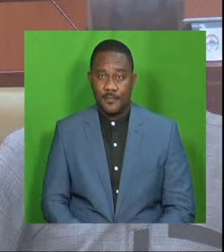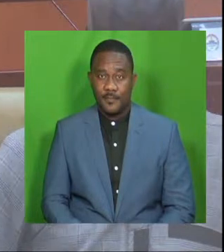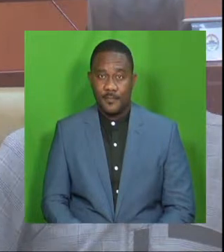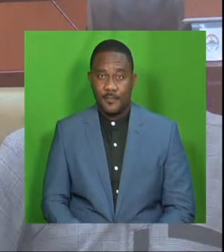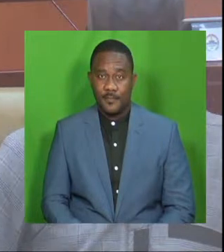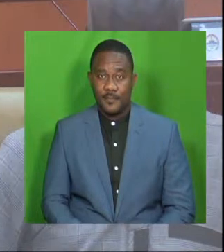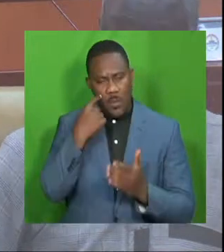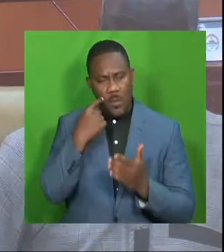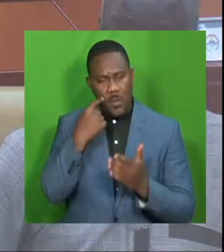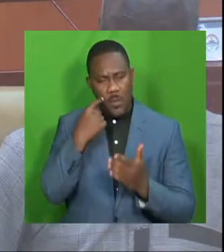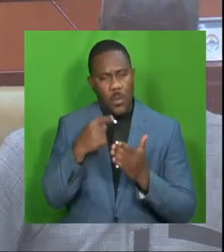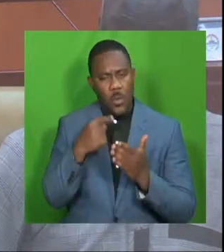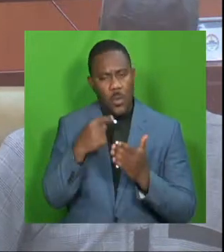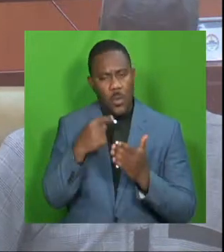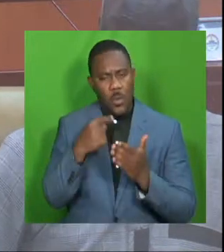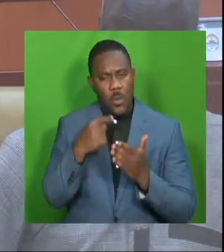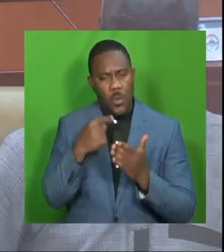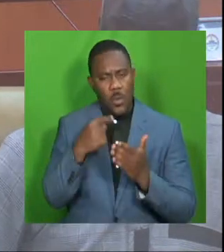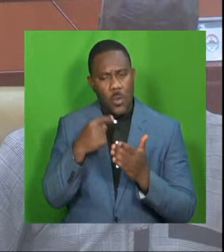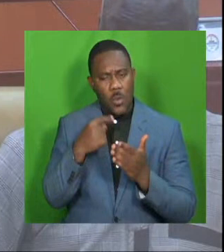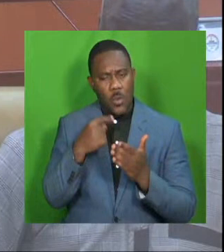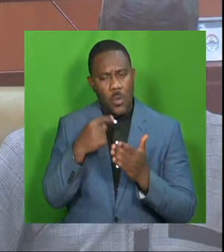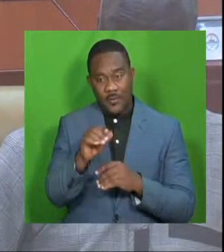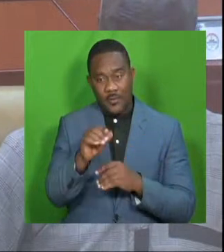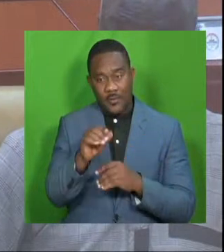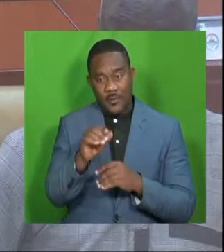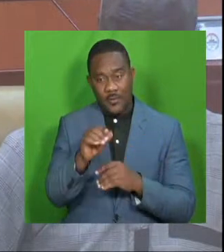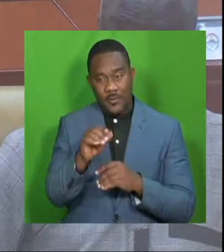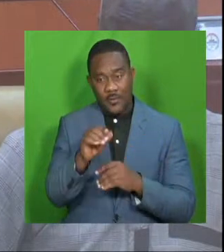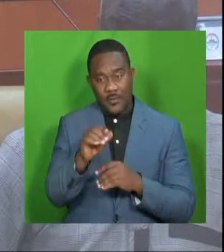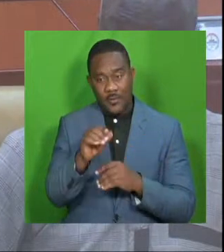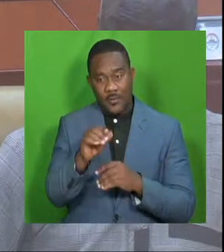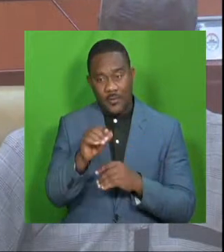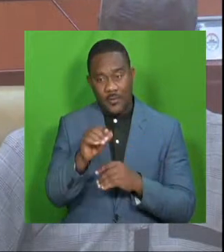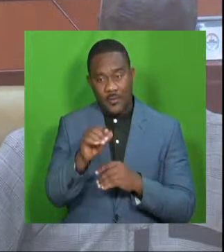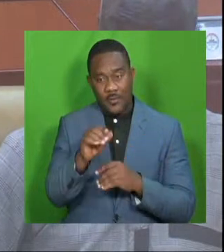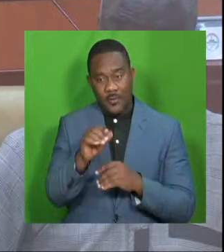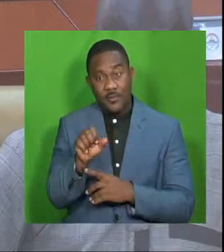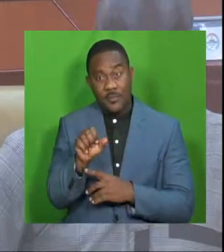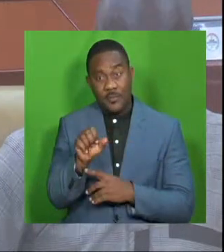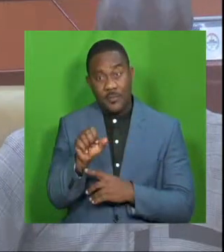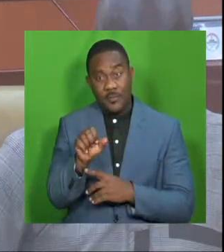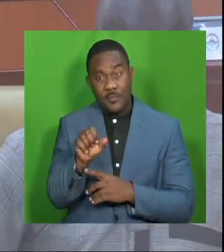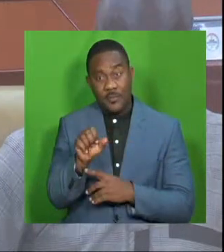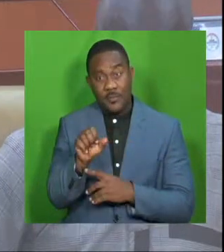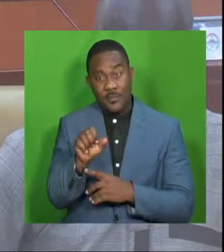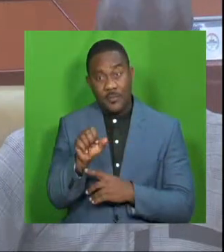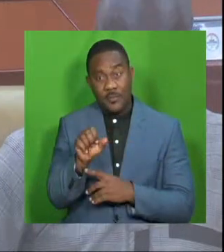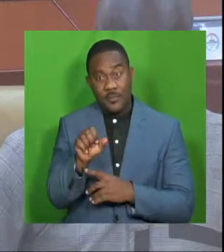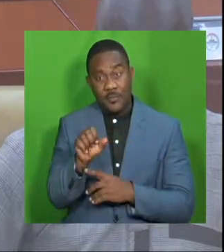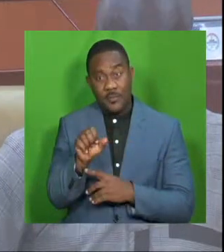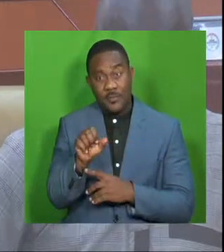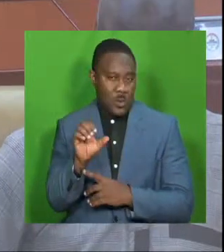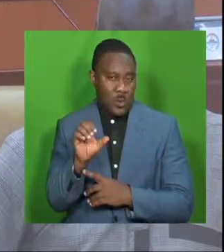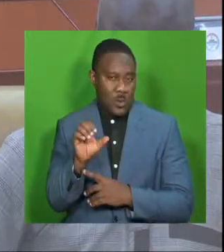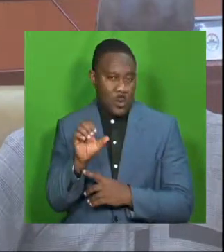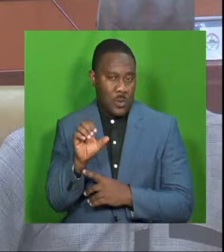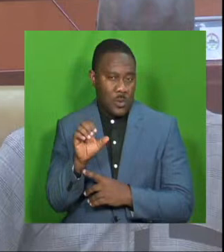two line at 15I. Seguros is